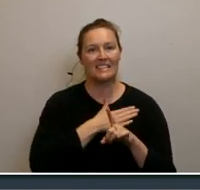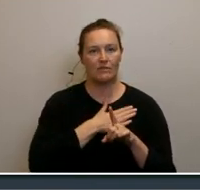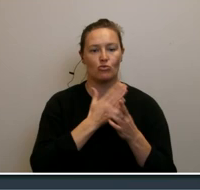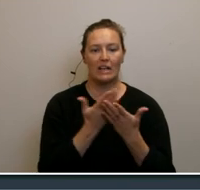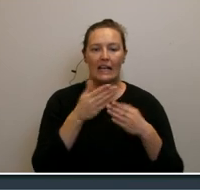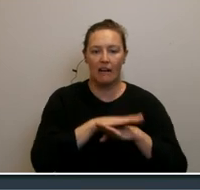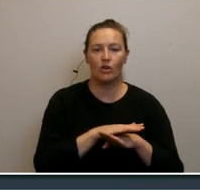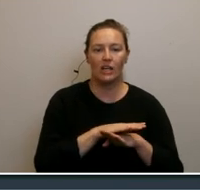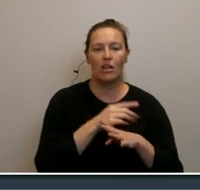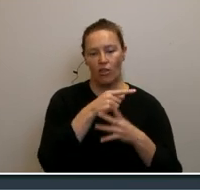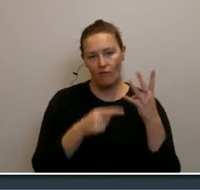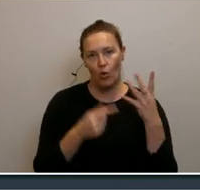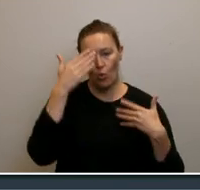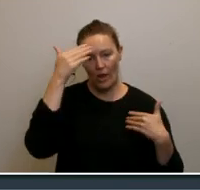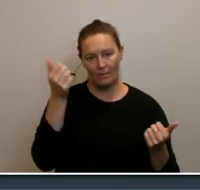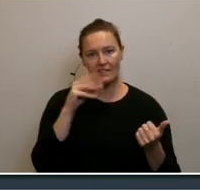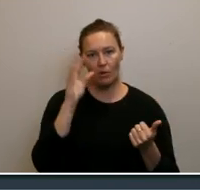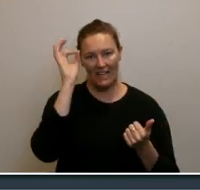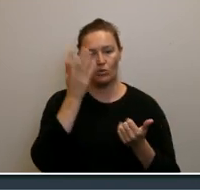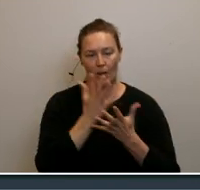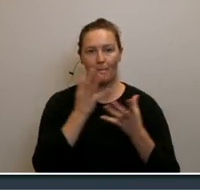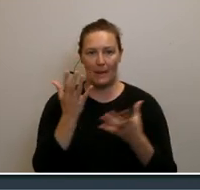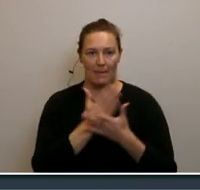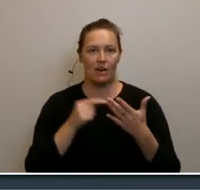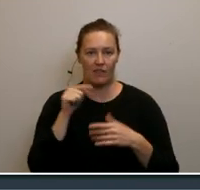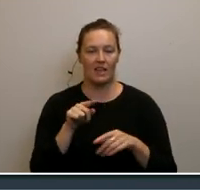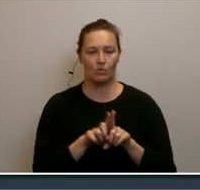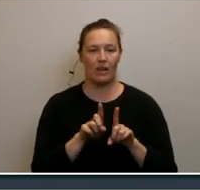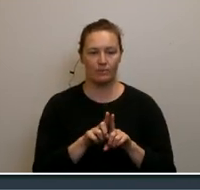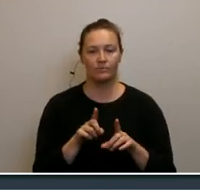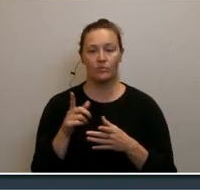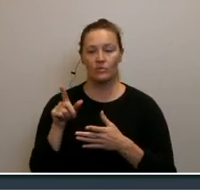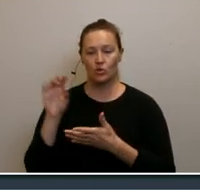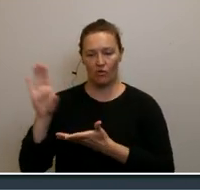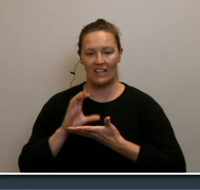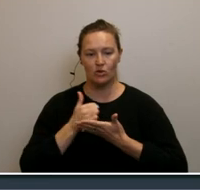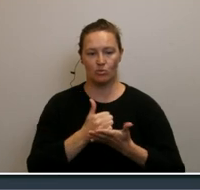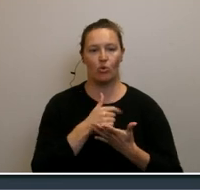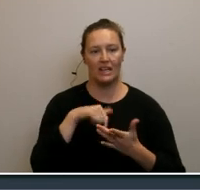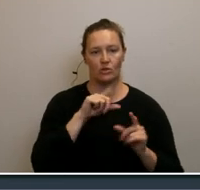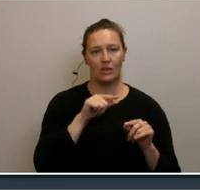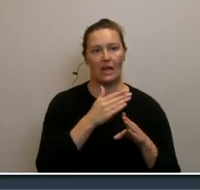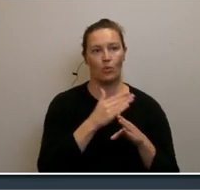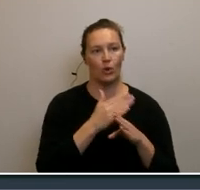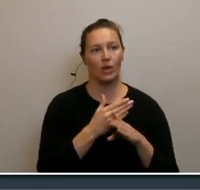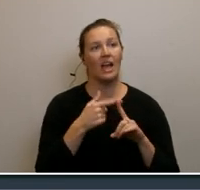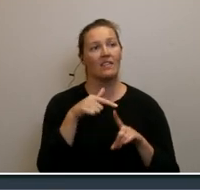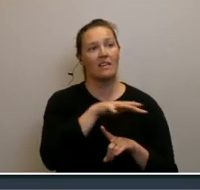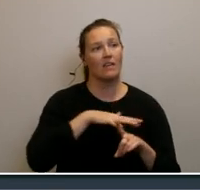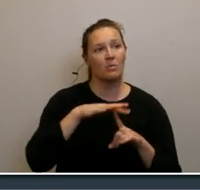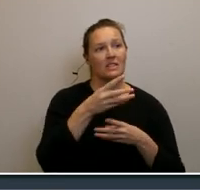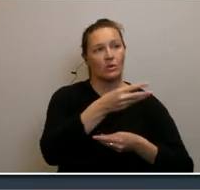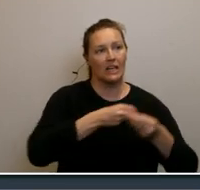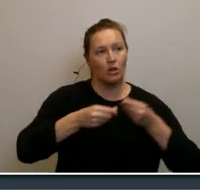the council's four well-beings, which we are a big part of, and growing it in the areas of economic, environmental, social